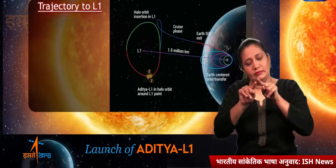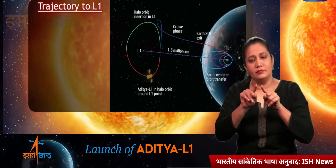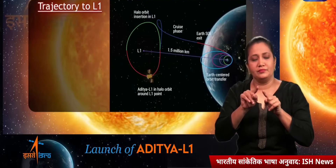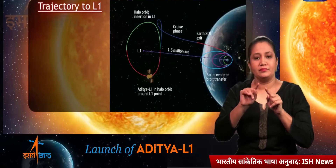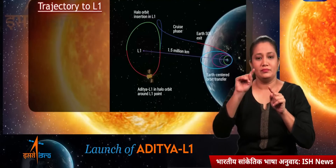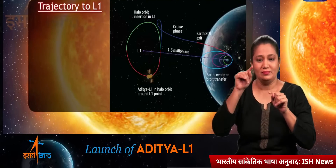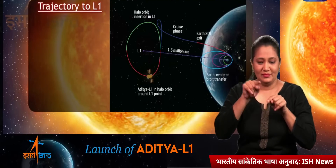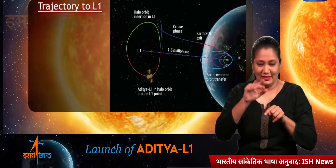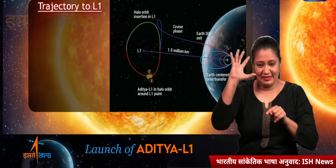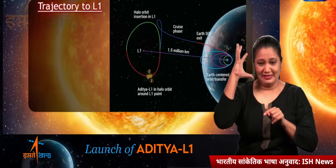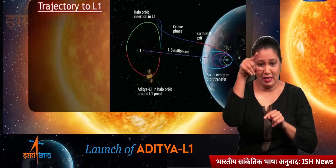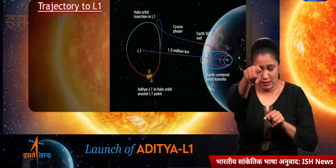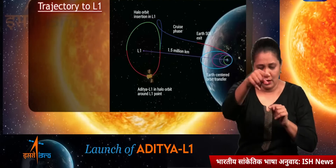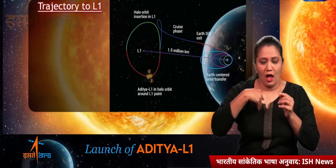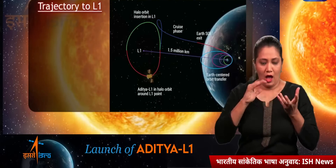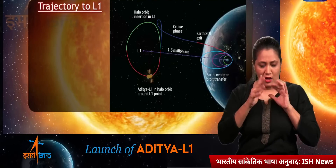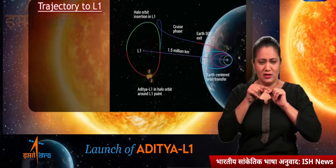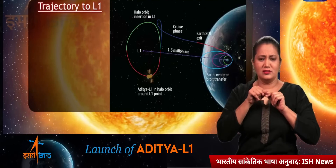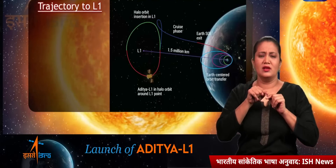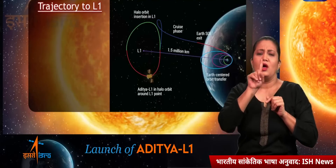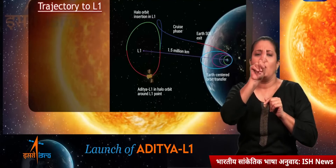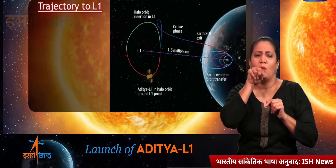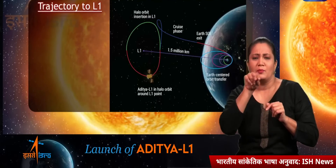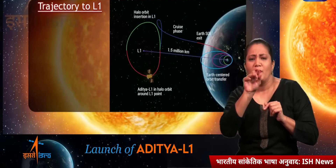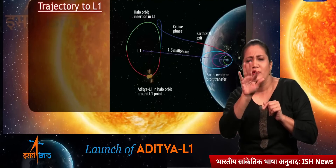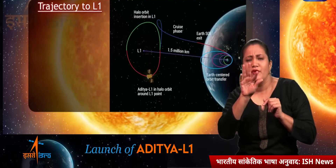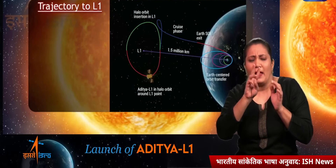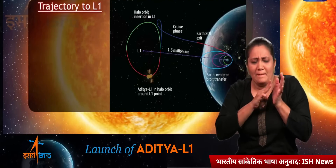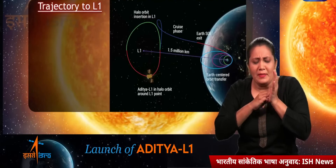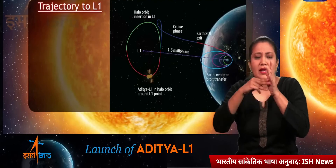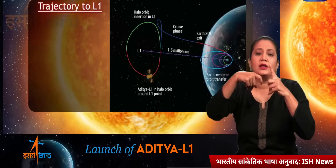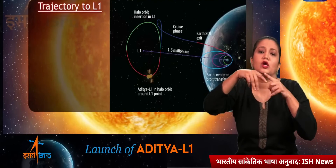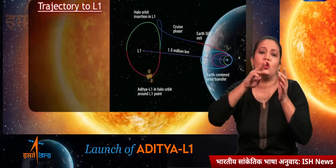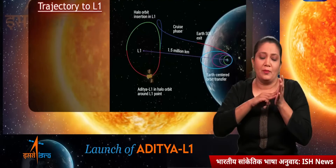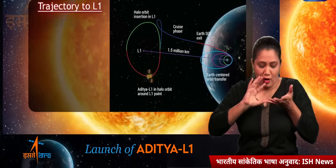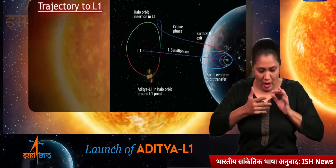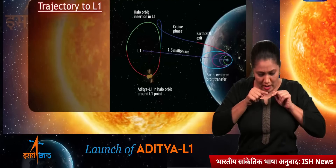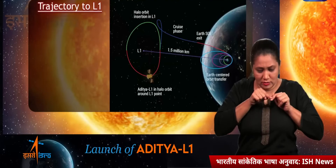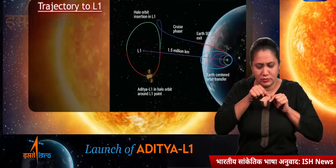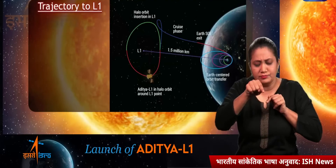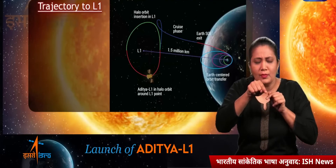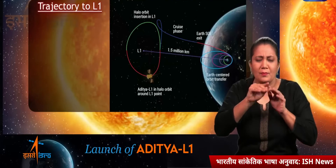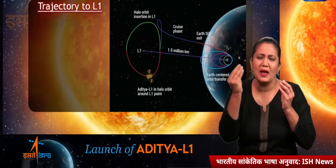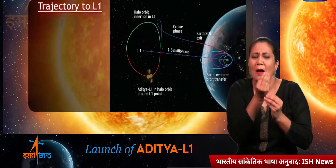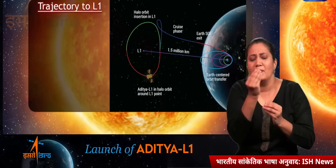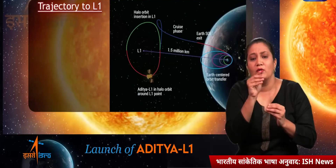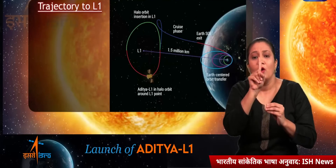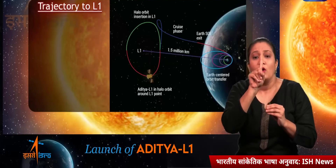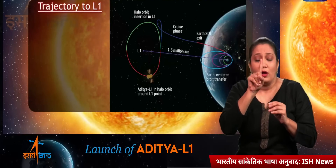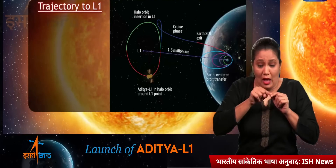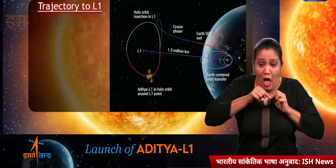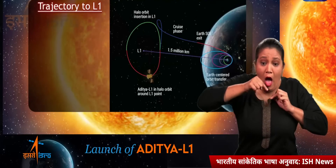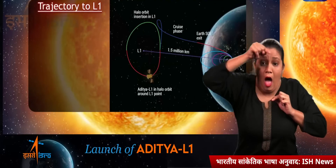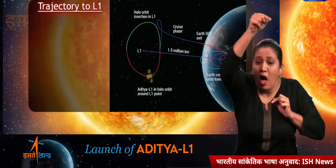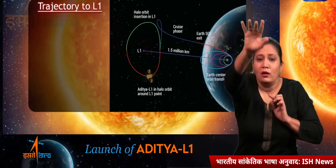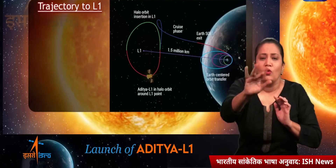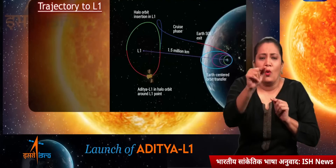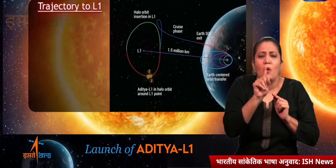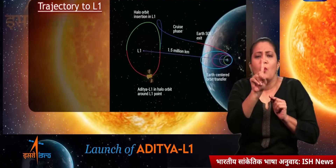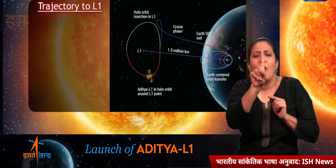Sun-Earth system, which is about 1.5 million kilometers from Earth, roughly 1% of the distance to